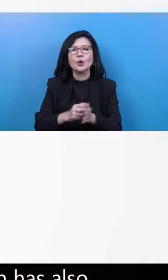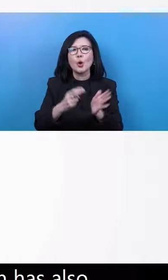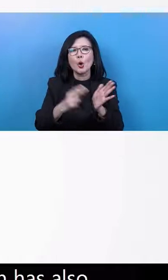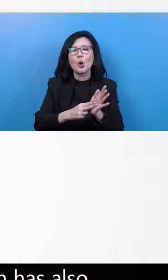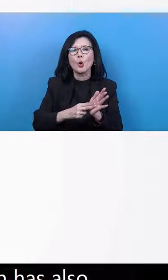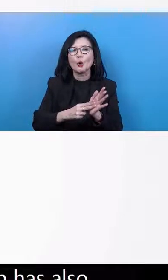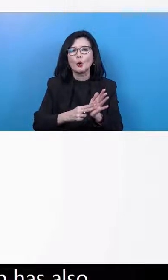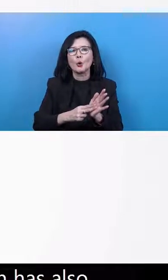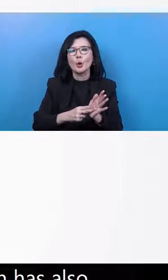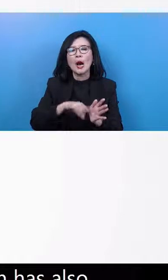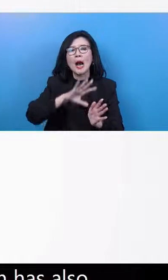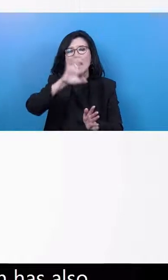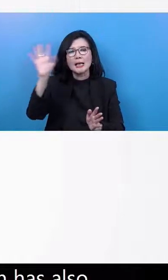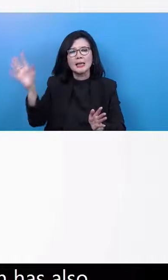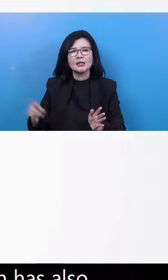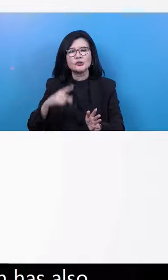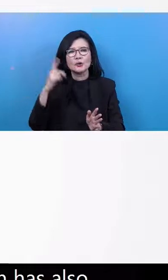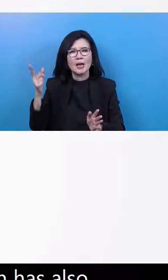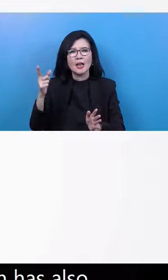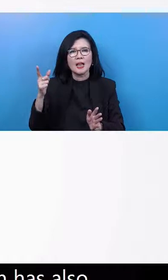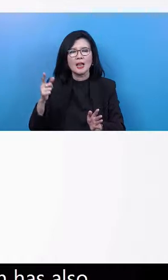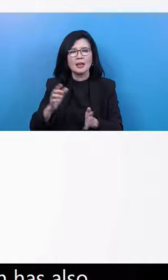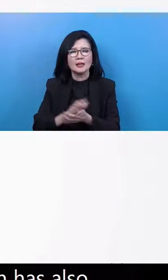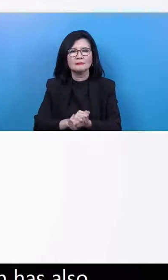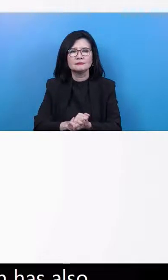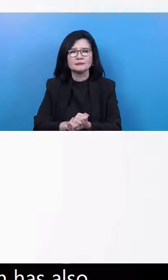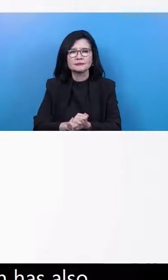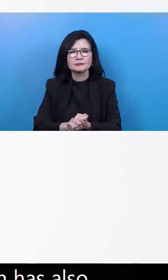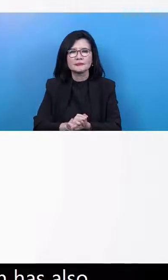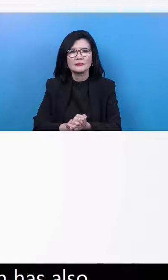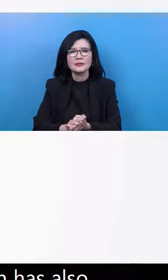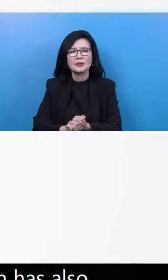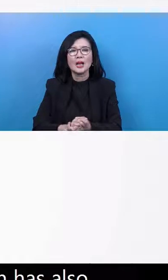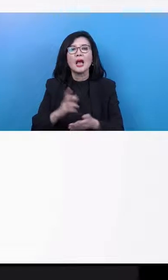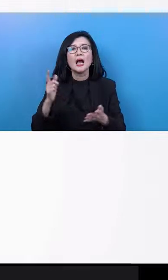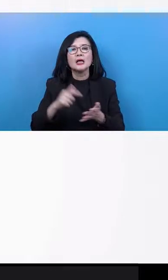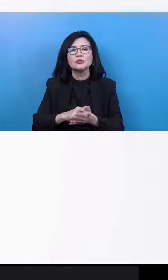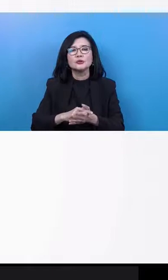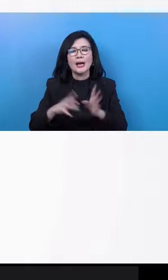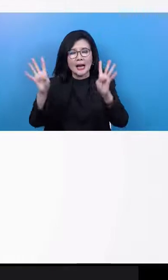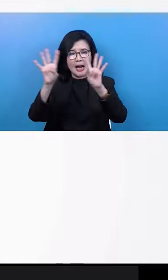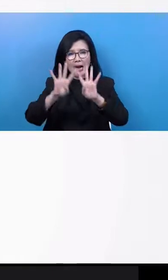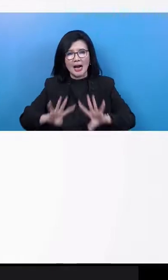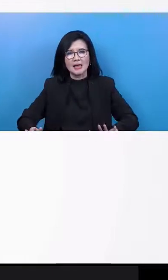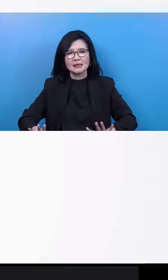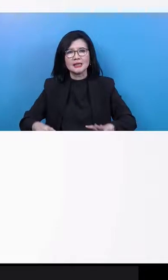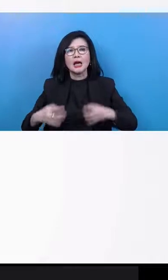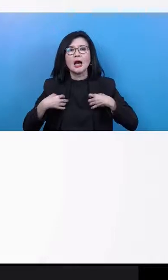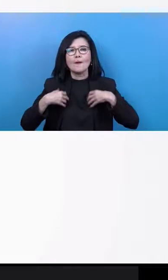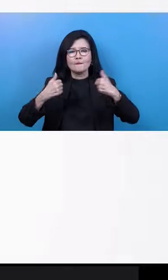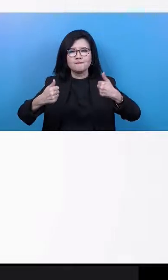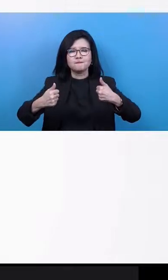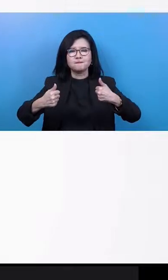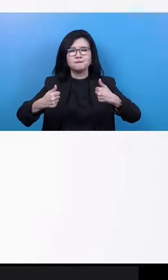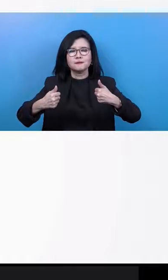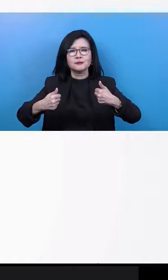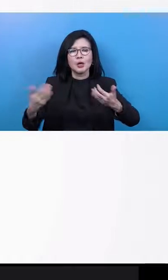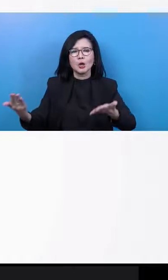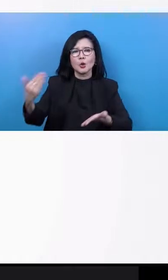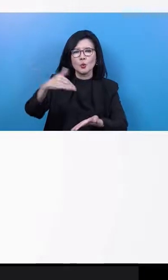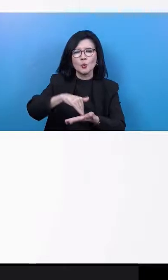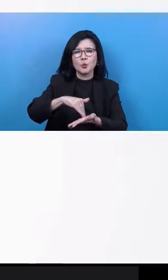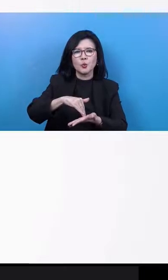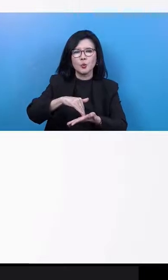ACRF, which is the ASEAN Comprehensive Recovery Framework, which is aimed as the whole of community